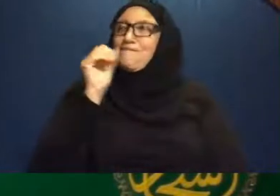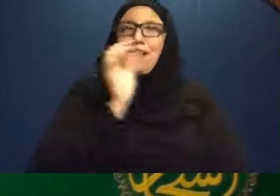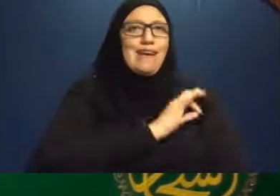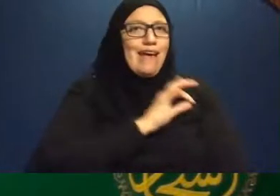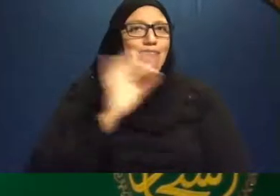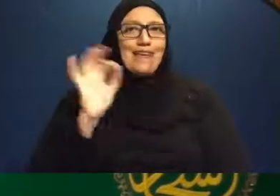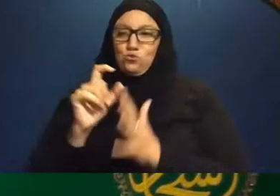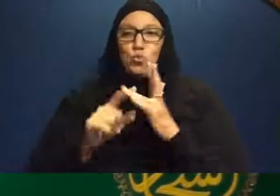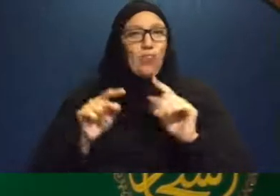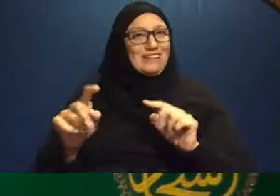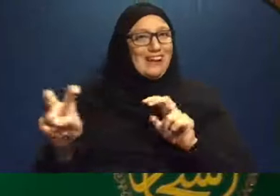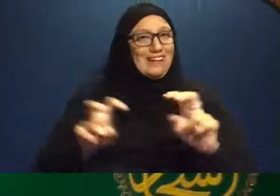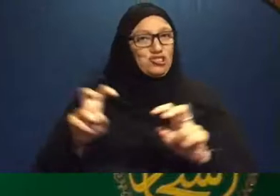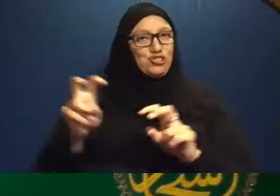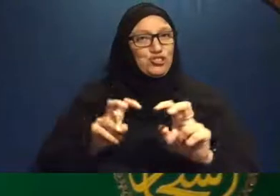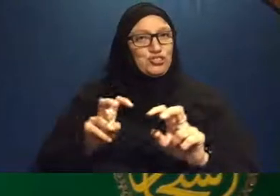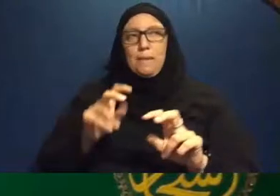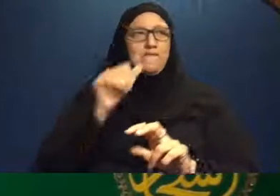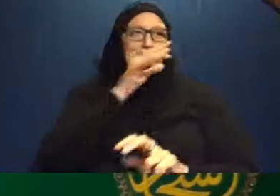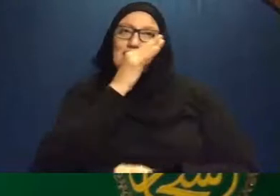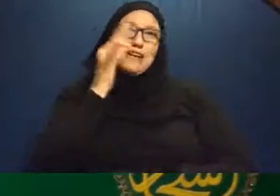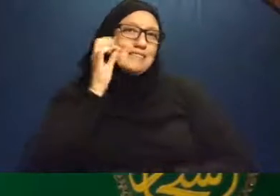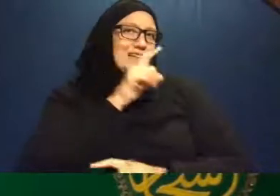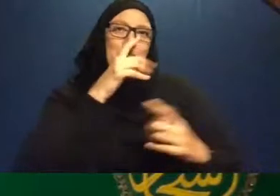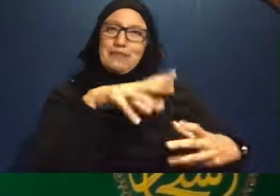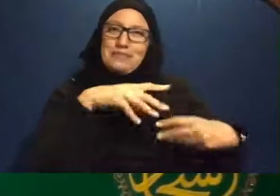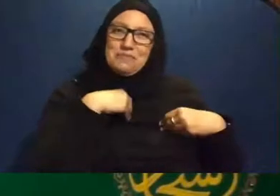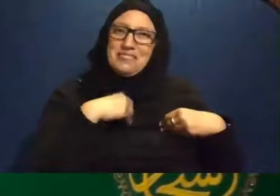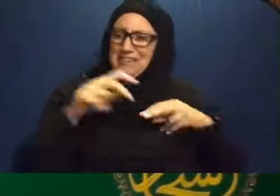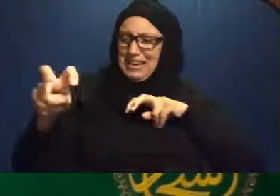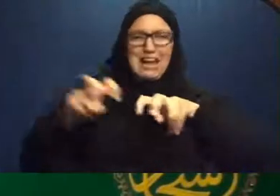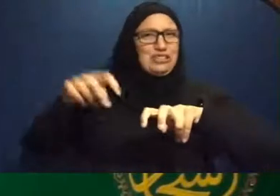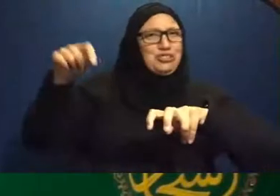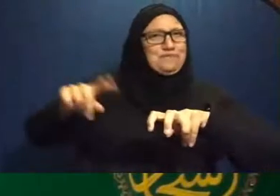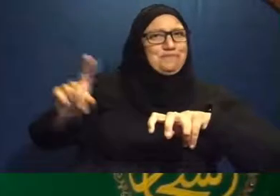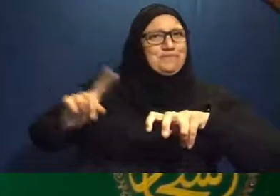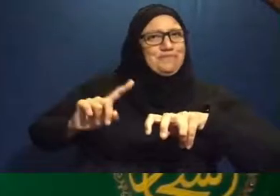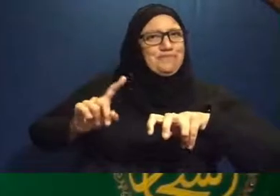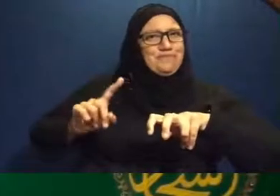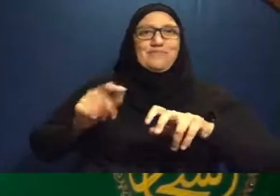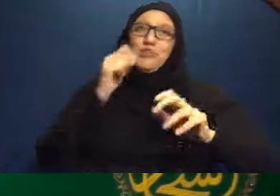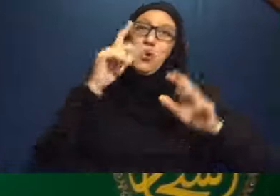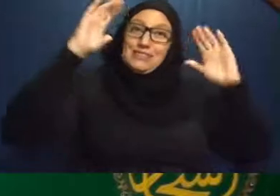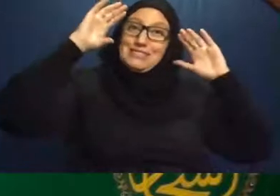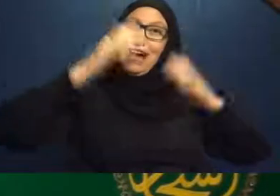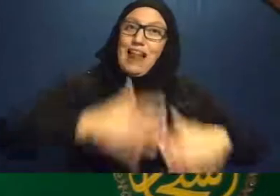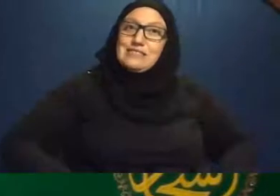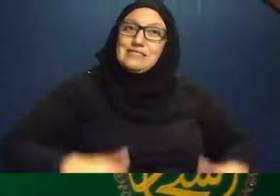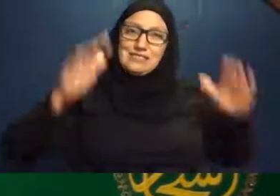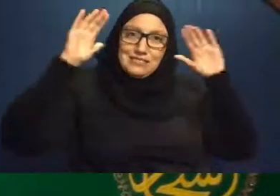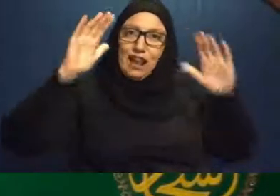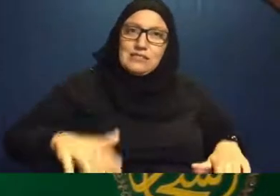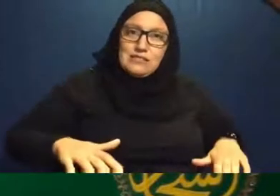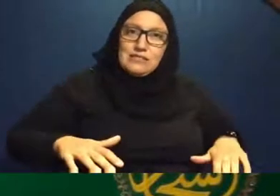will not be accepted unless is endorsed with this action. Which one is this? This is a twin sister to